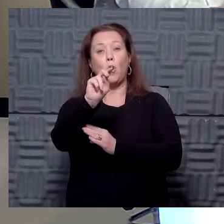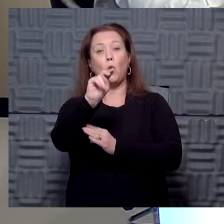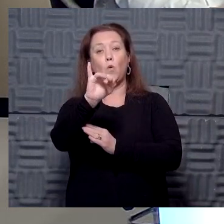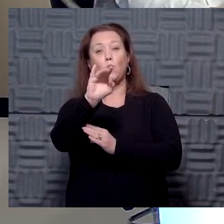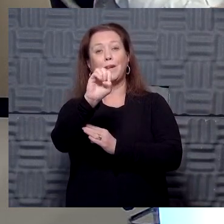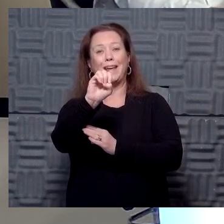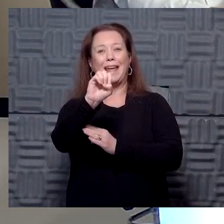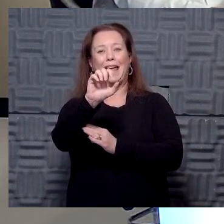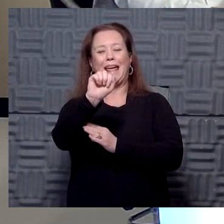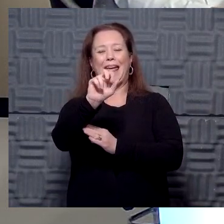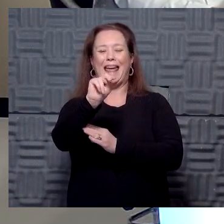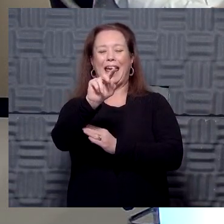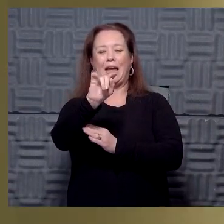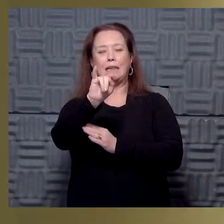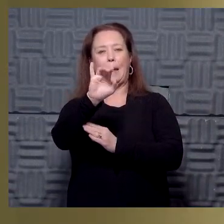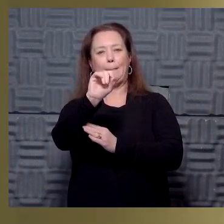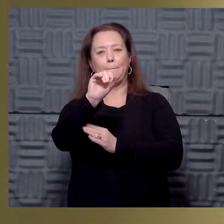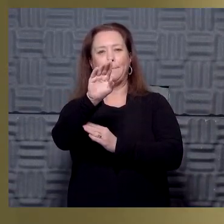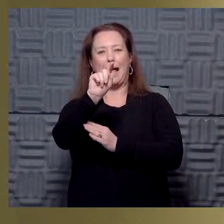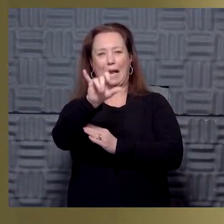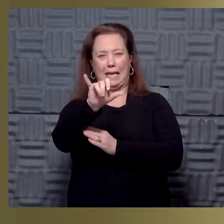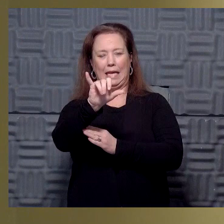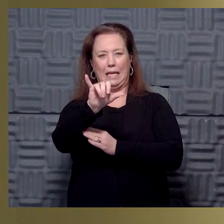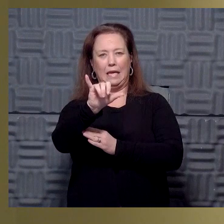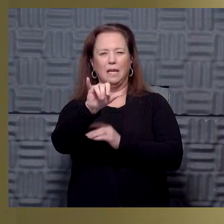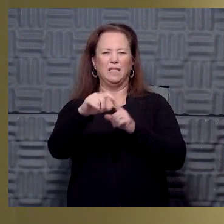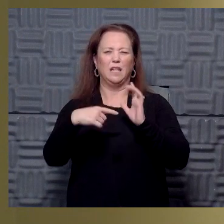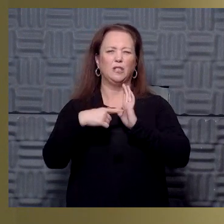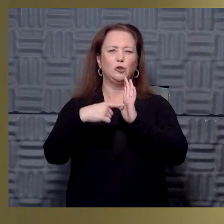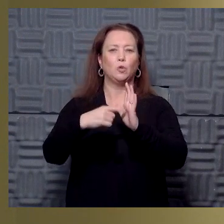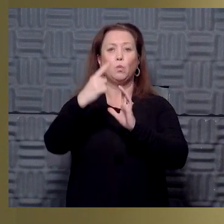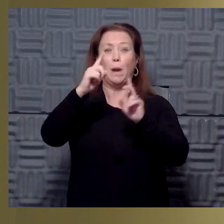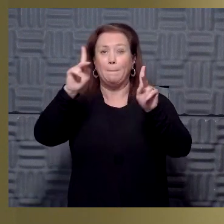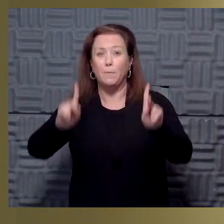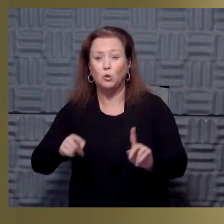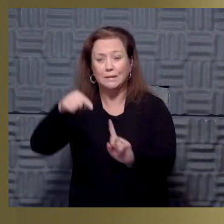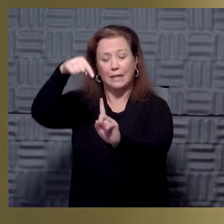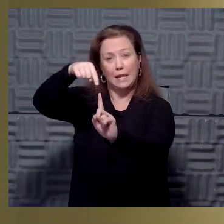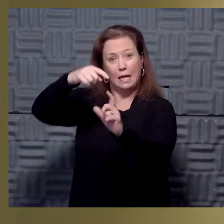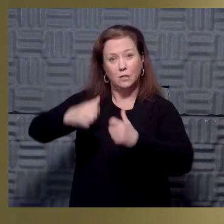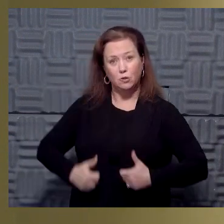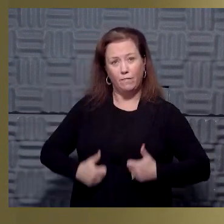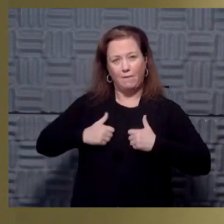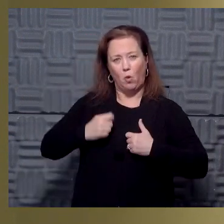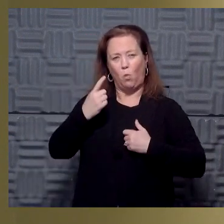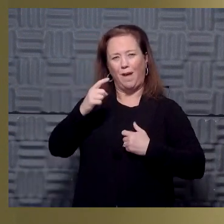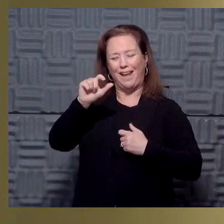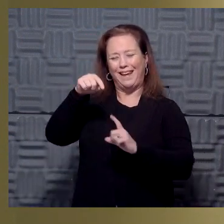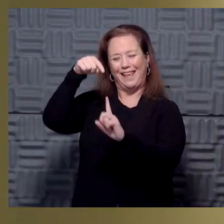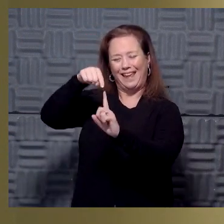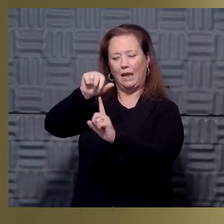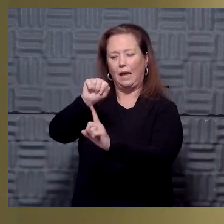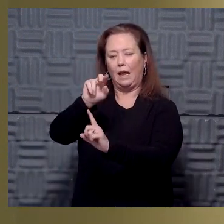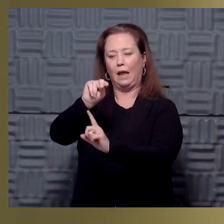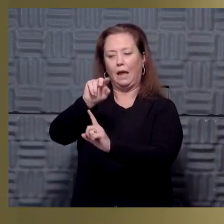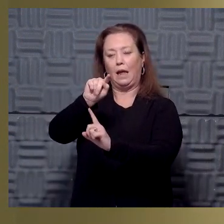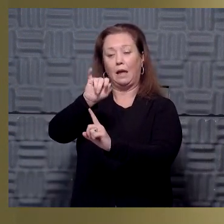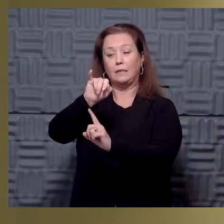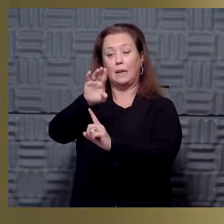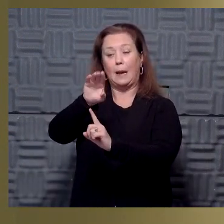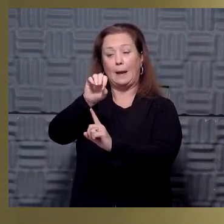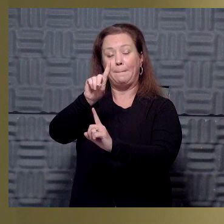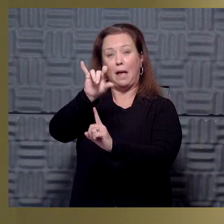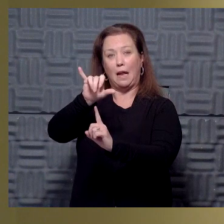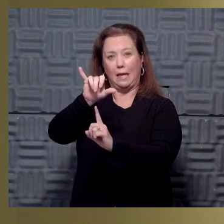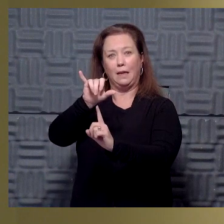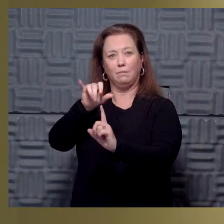one component of somebody who's survived, one particular antibody directed against the virus. So they're looking